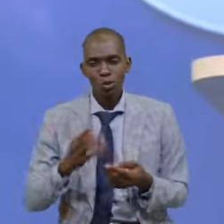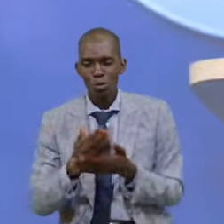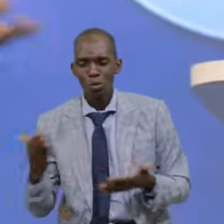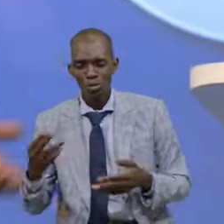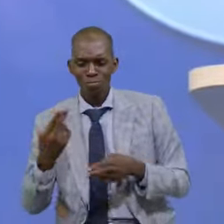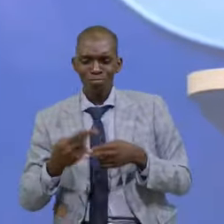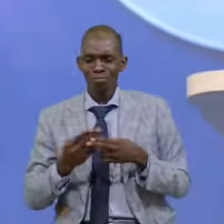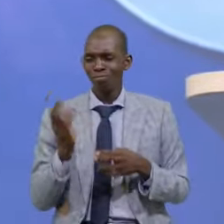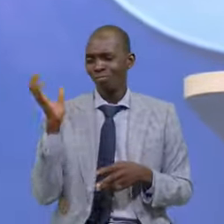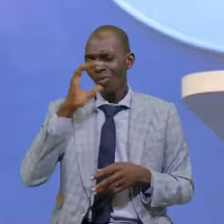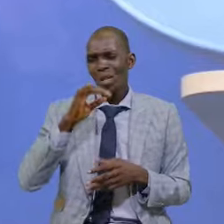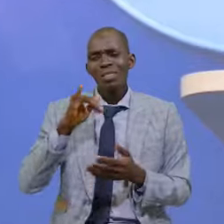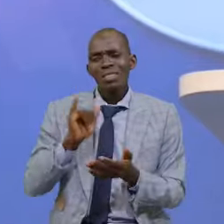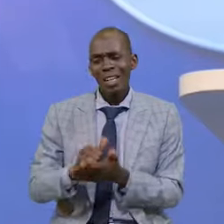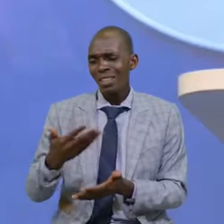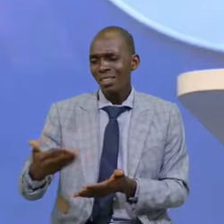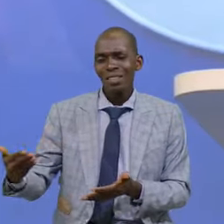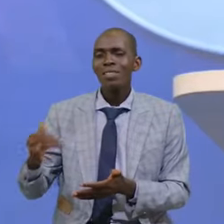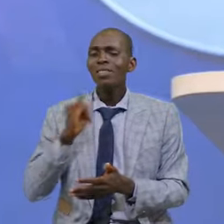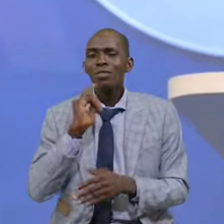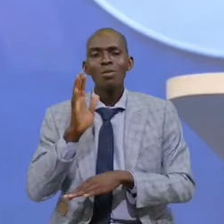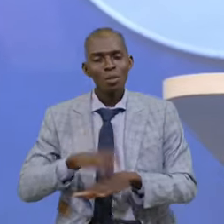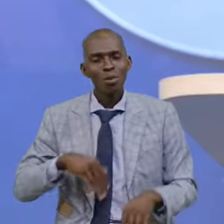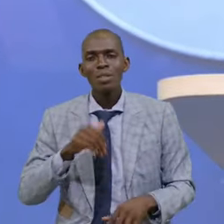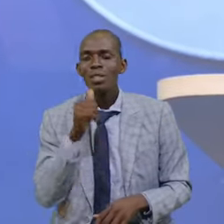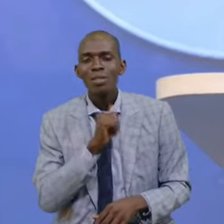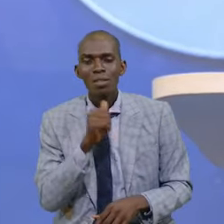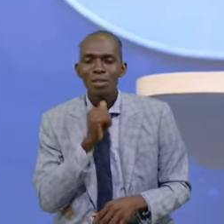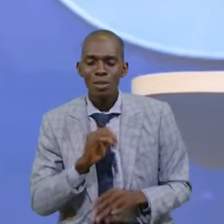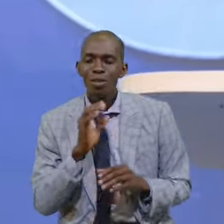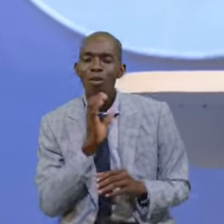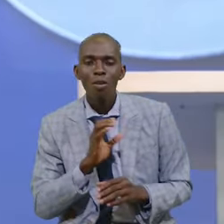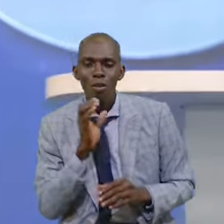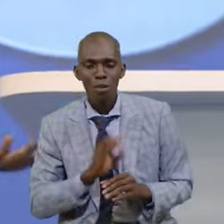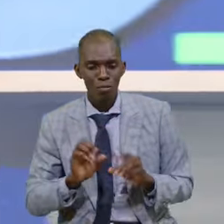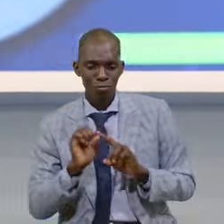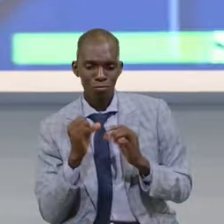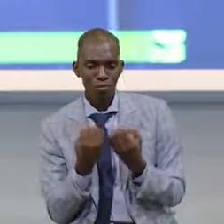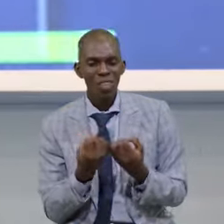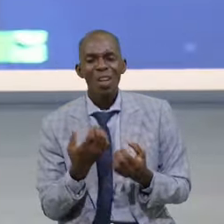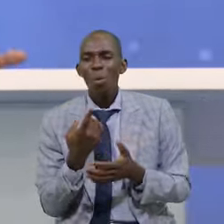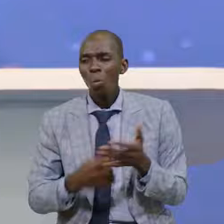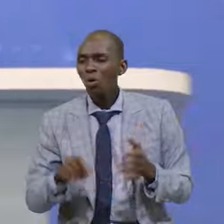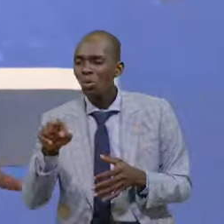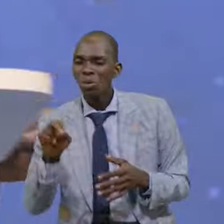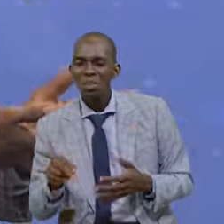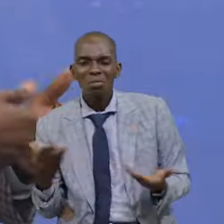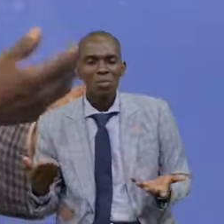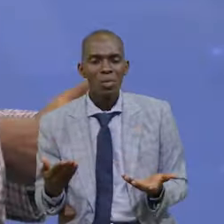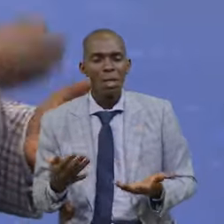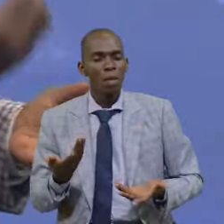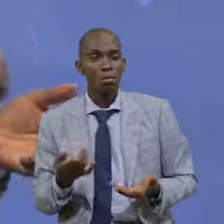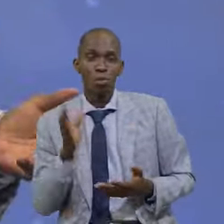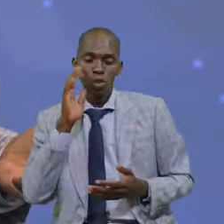overall thing is that it's secret society. And then you say, what does it take? They say it will take that, you know, your